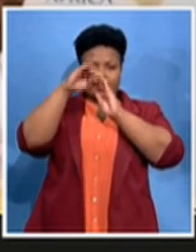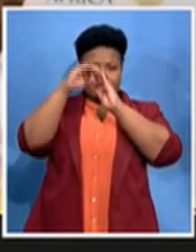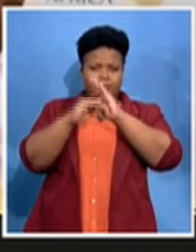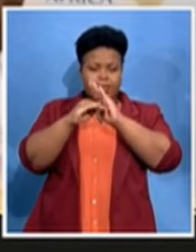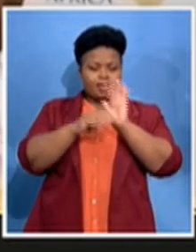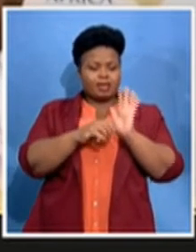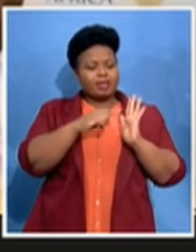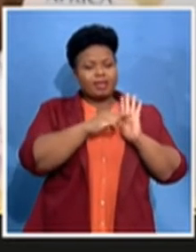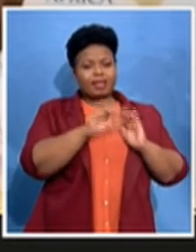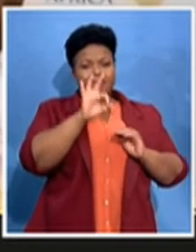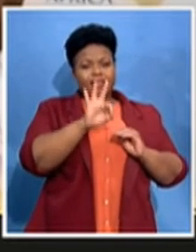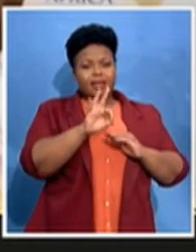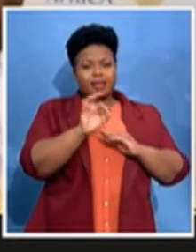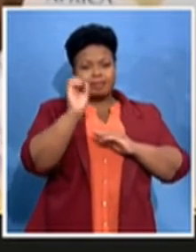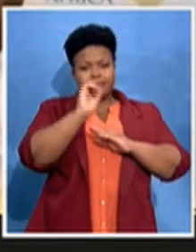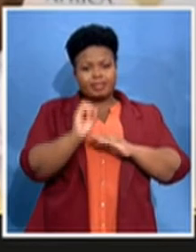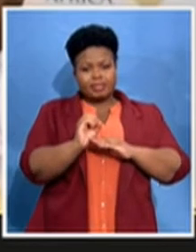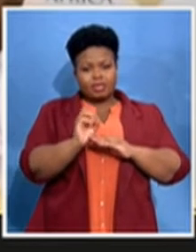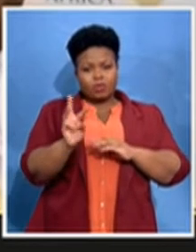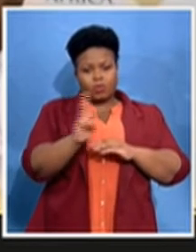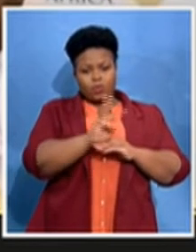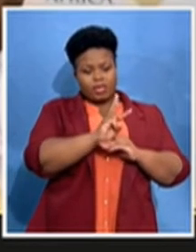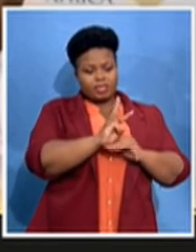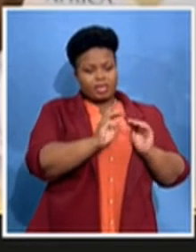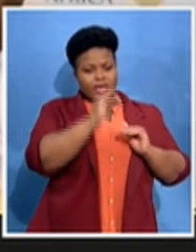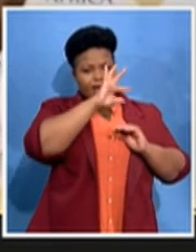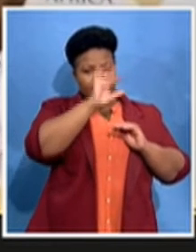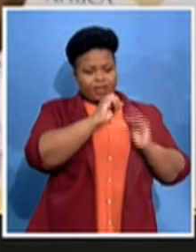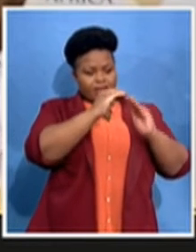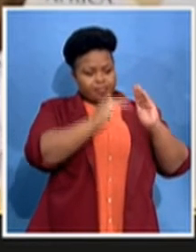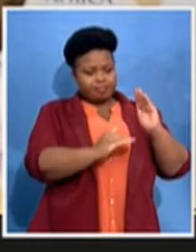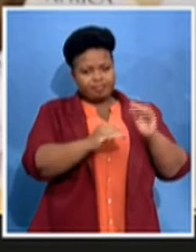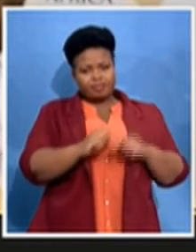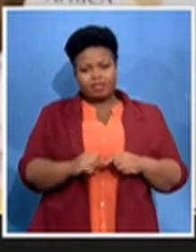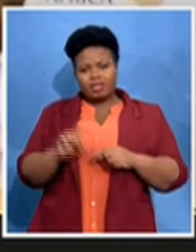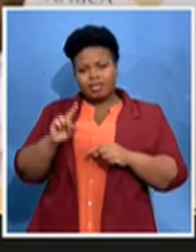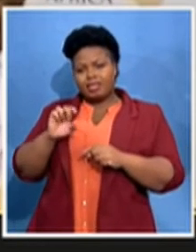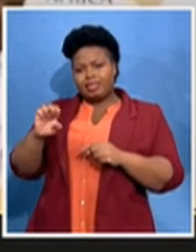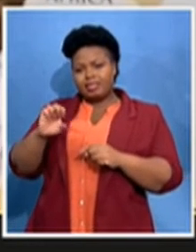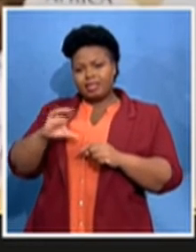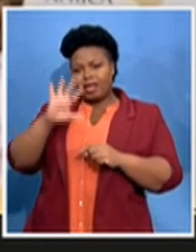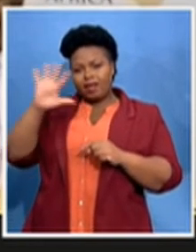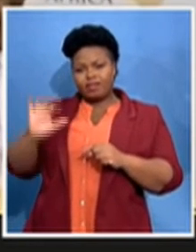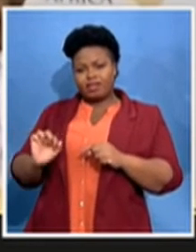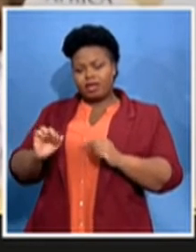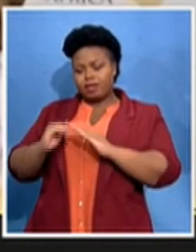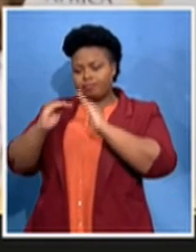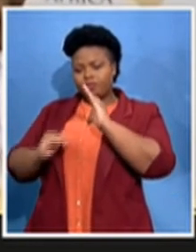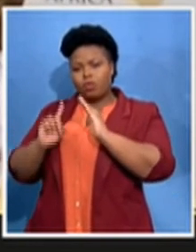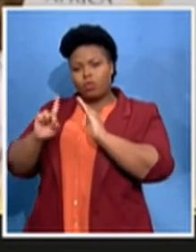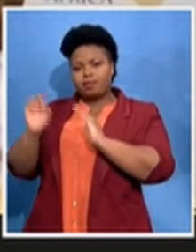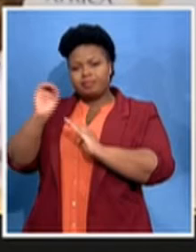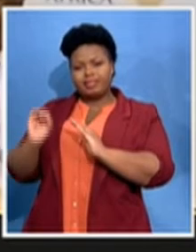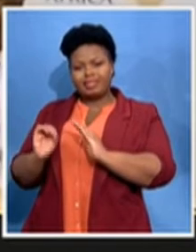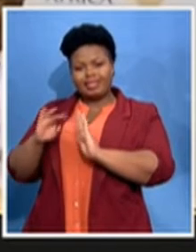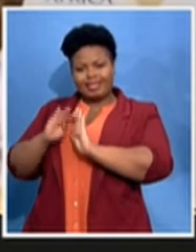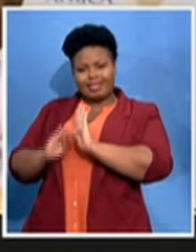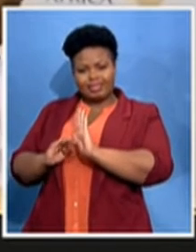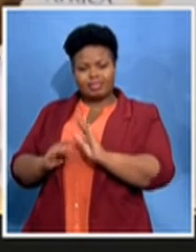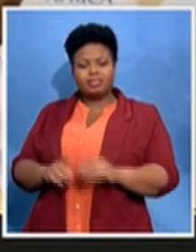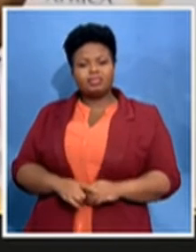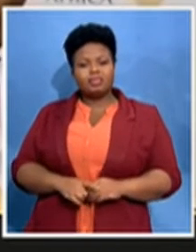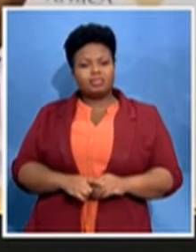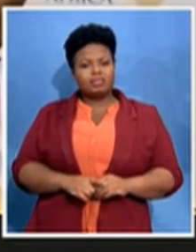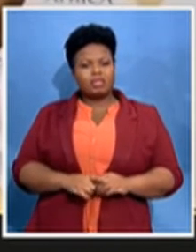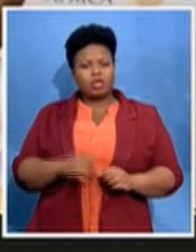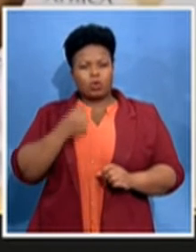Africa, 1% decrease in East Africa, and 1% increase in Central Africa.